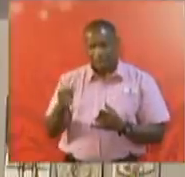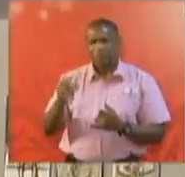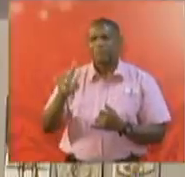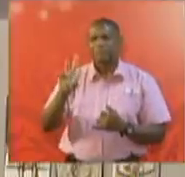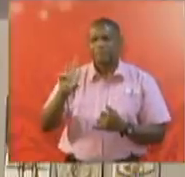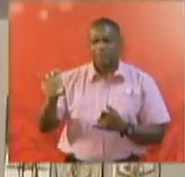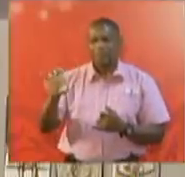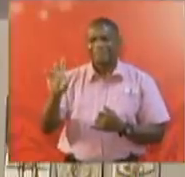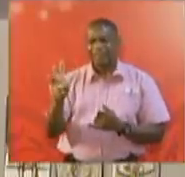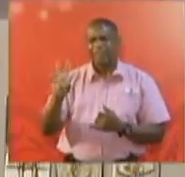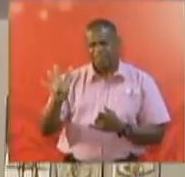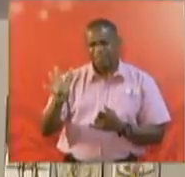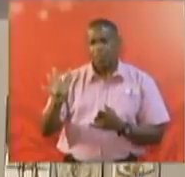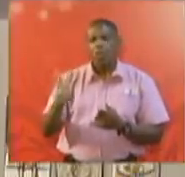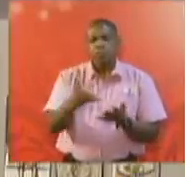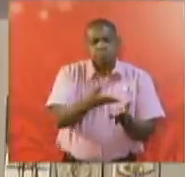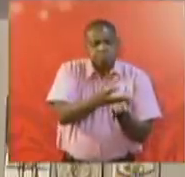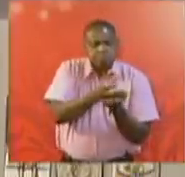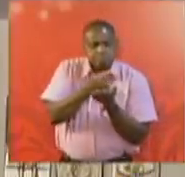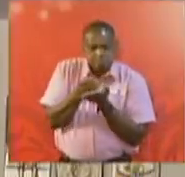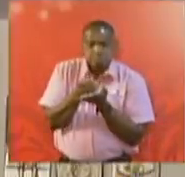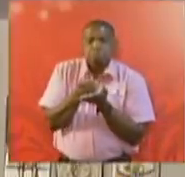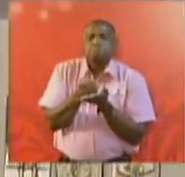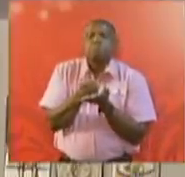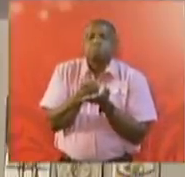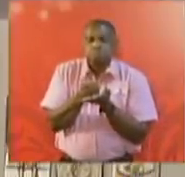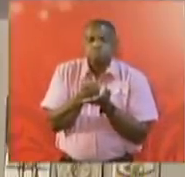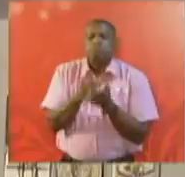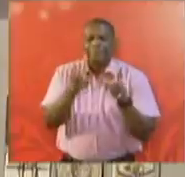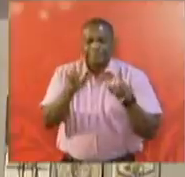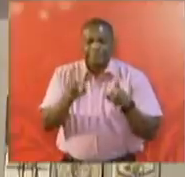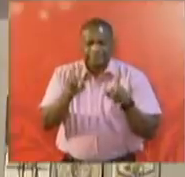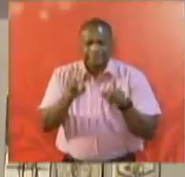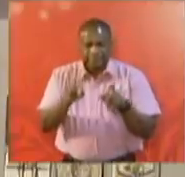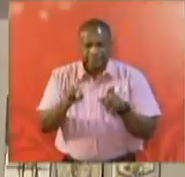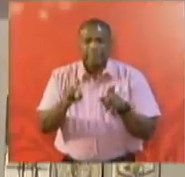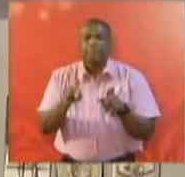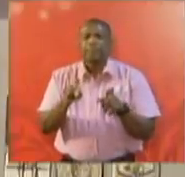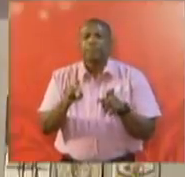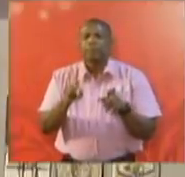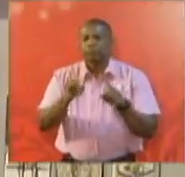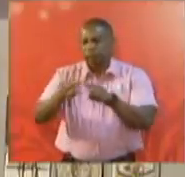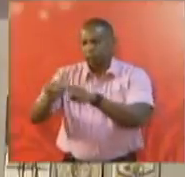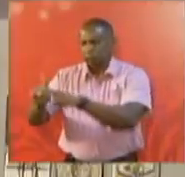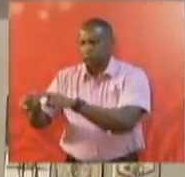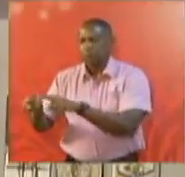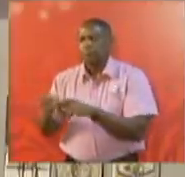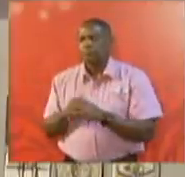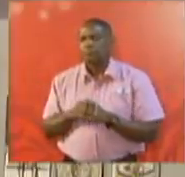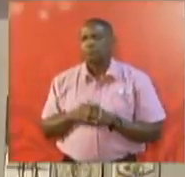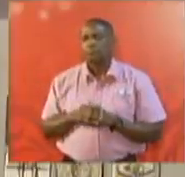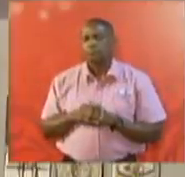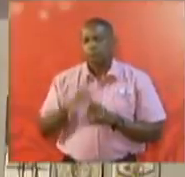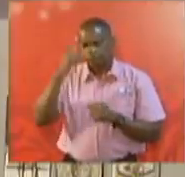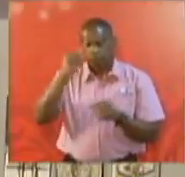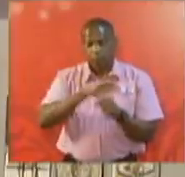28,774 tests or samples having been submitted to CARPHA, UE, and the other local sites for testing for